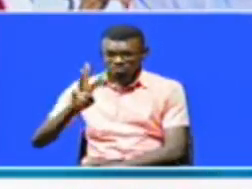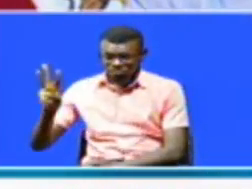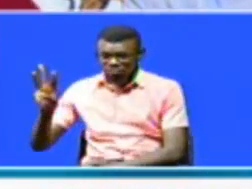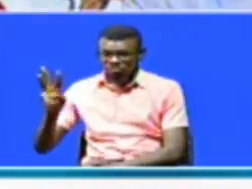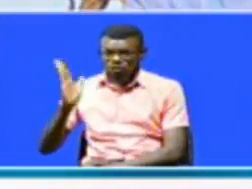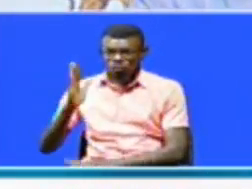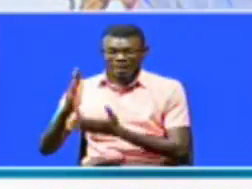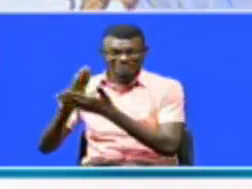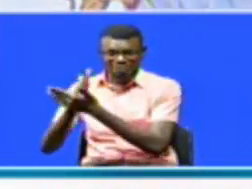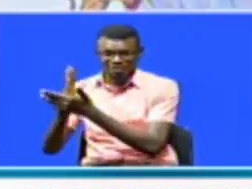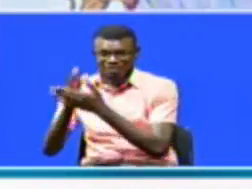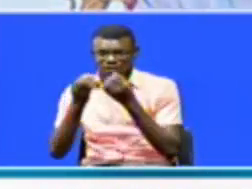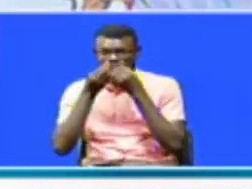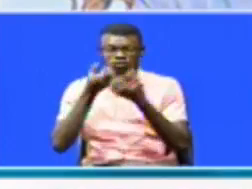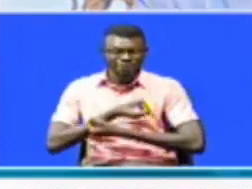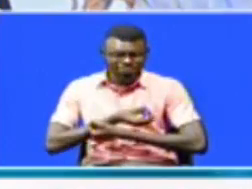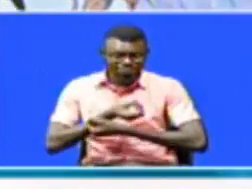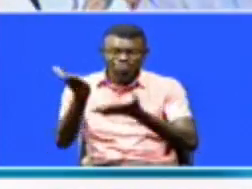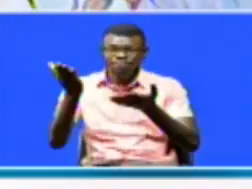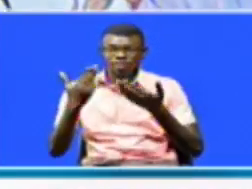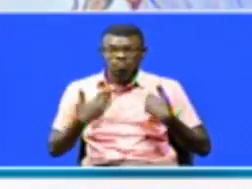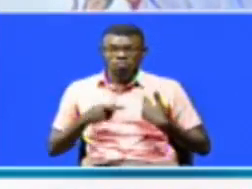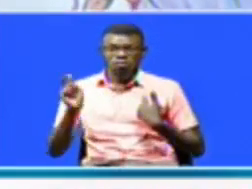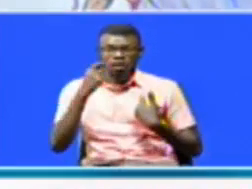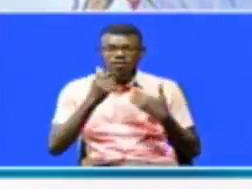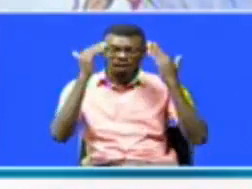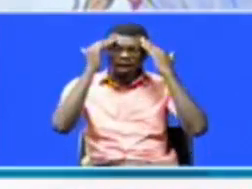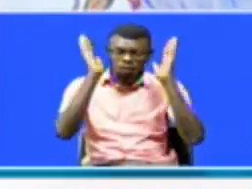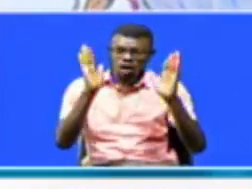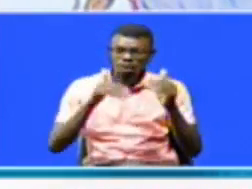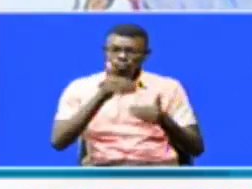on this, and Kenyans will be able to know how to go through that process, those who are afflicted.